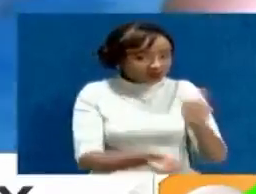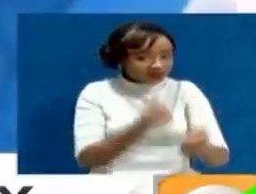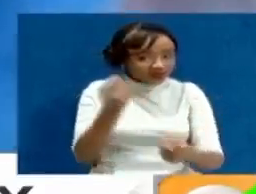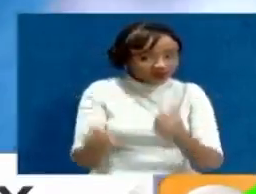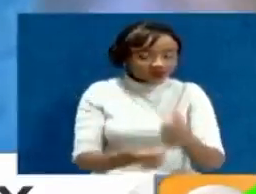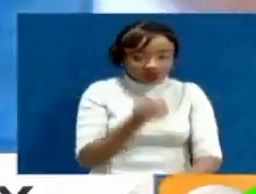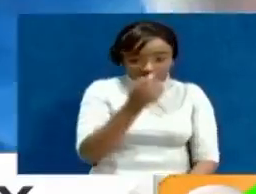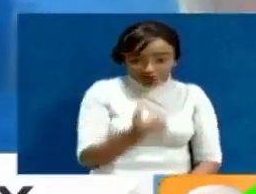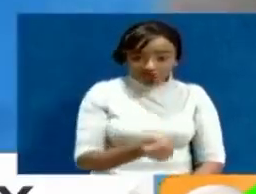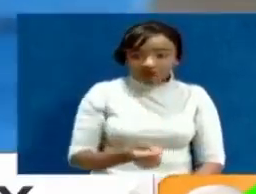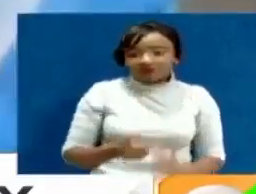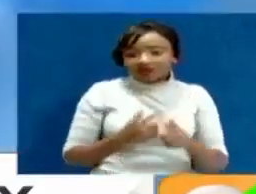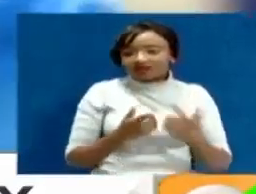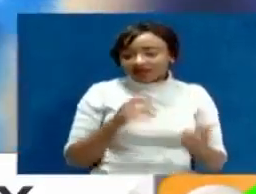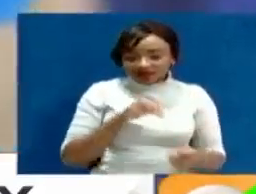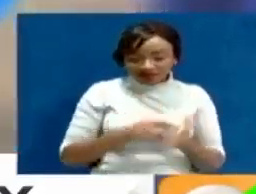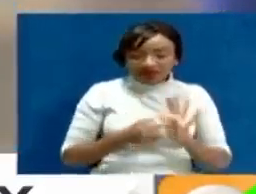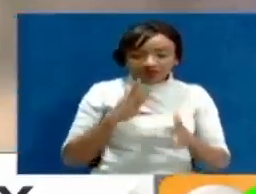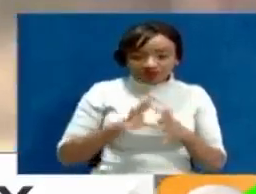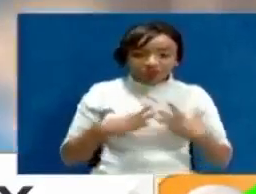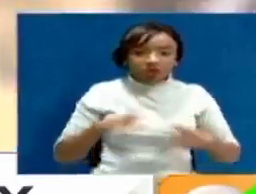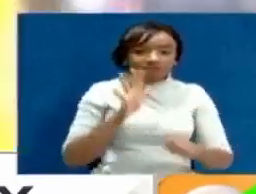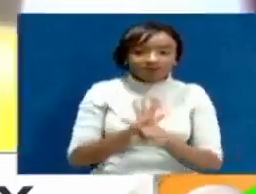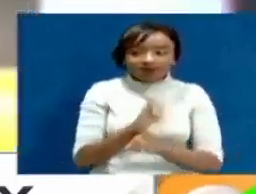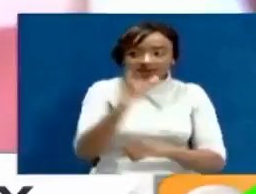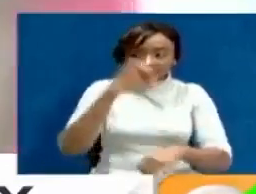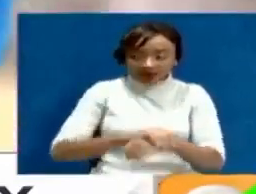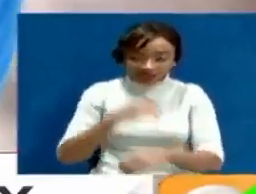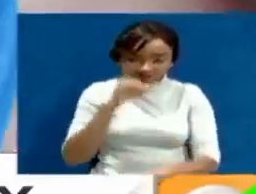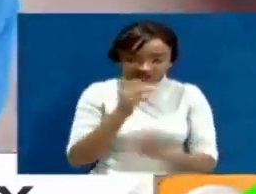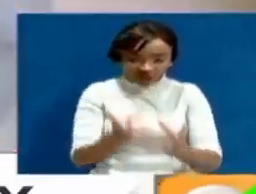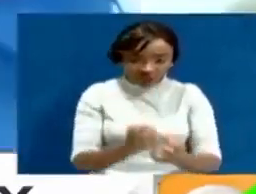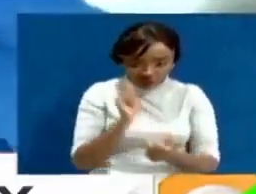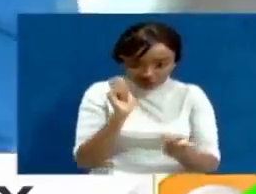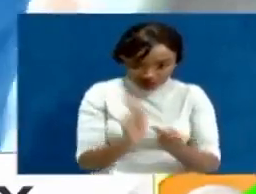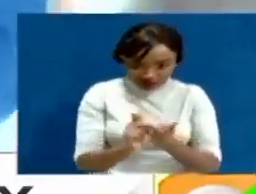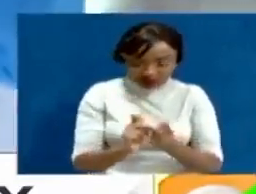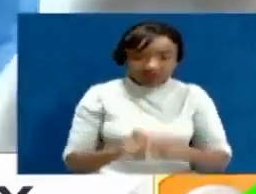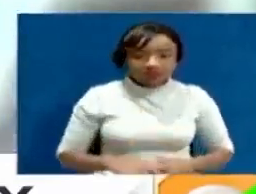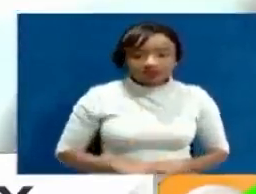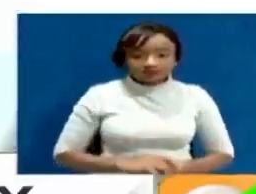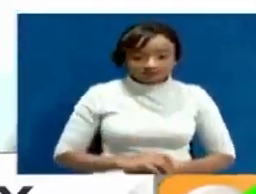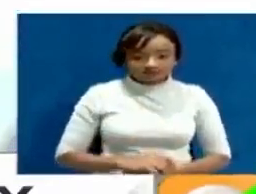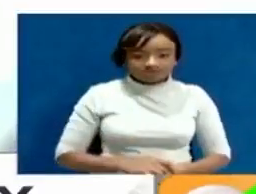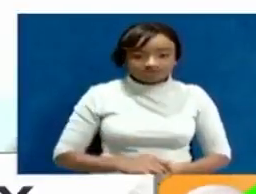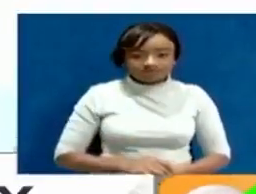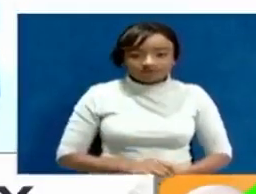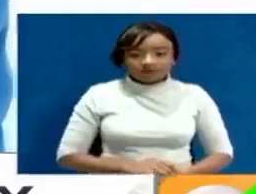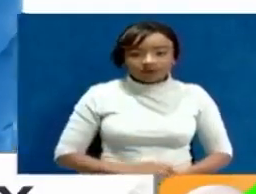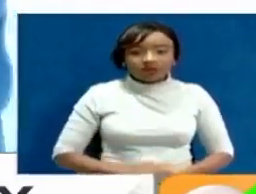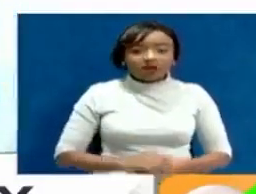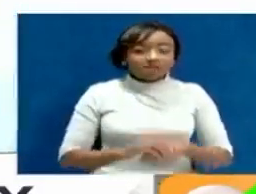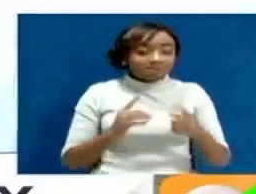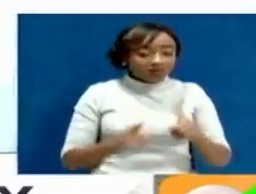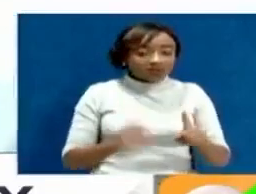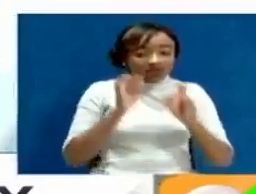positive cases, it likely tells you that more people are still positive who need to be tested. That is a high test positivity rate. On